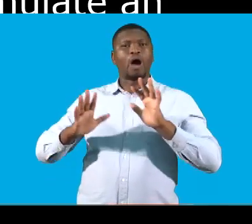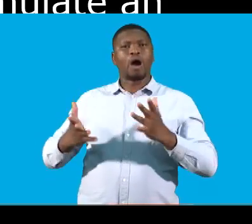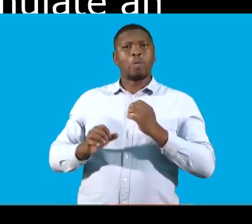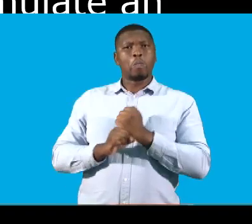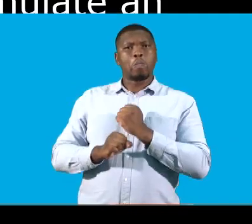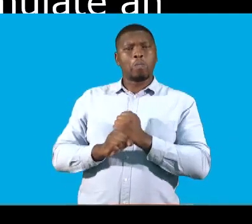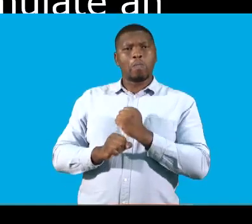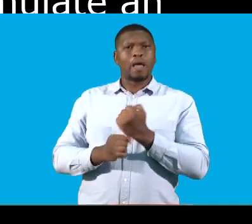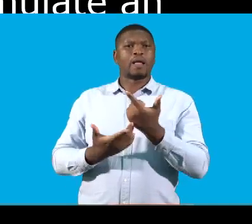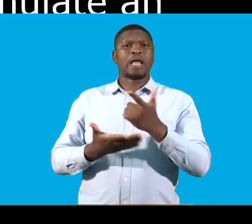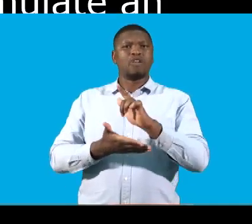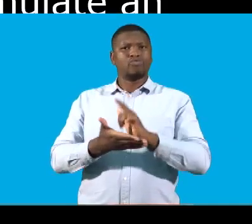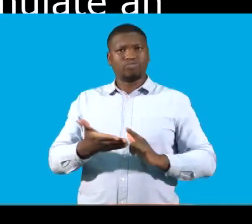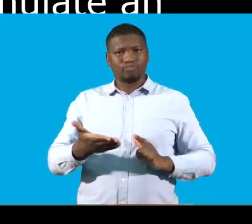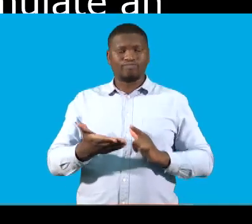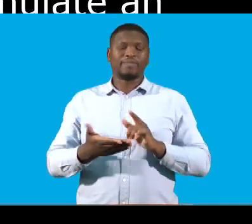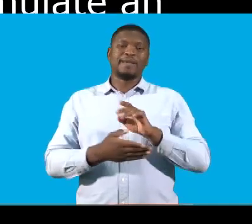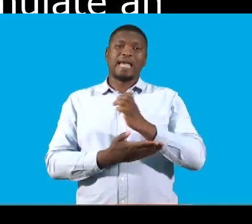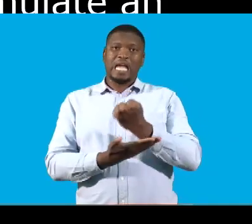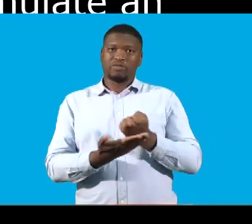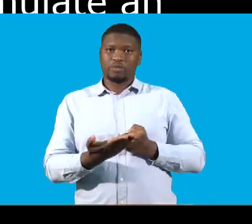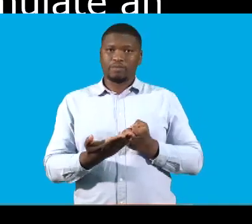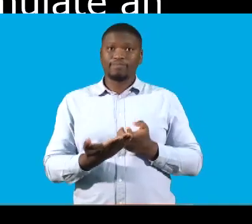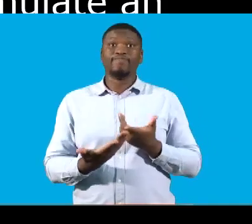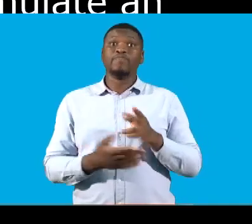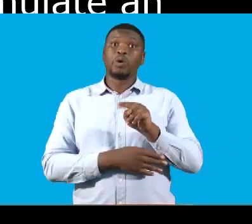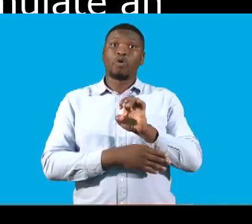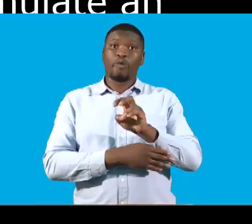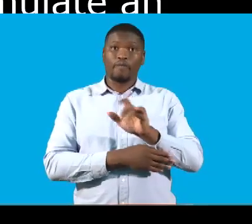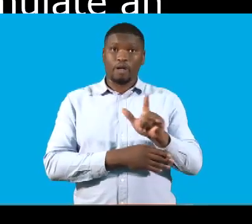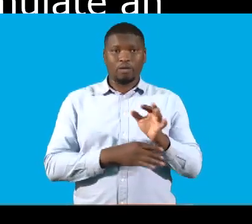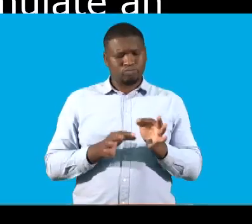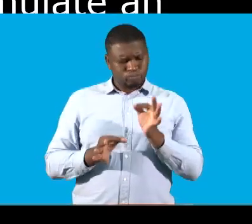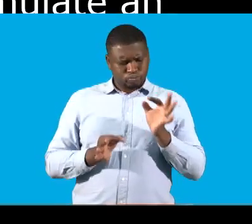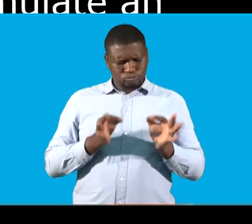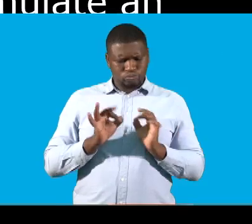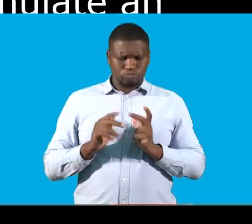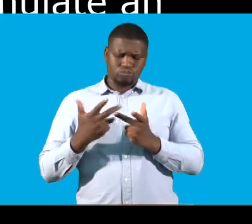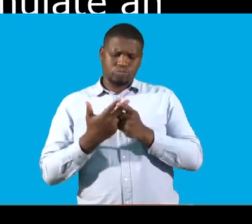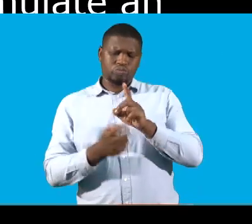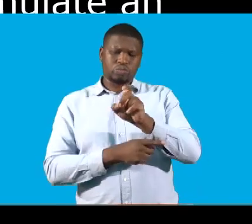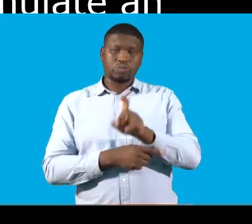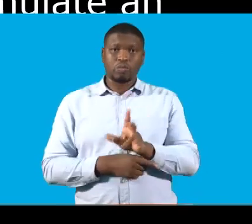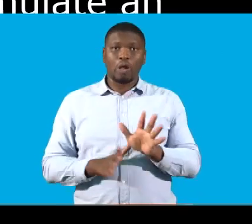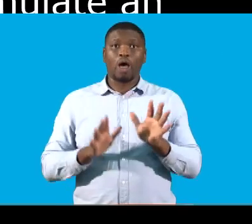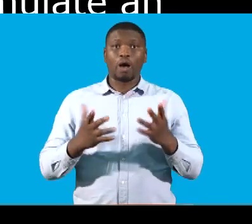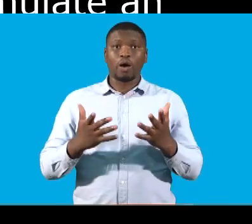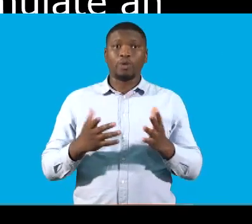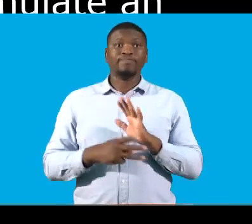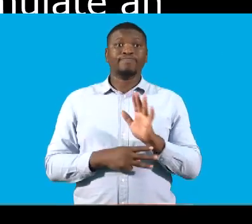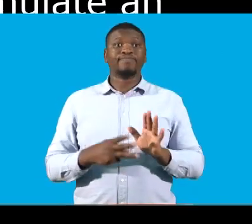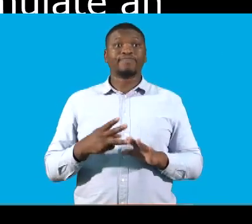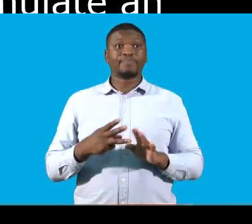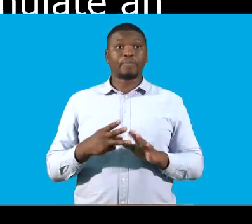construct a literary essay. How to analyze a novel according to a question. How to summarize